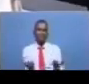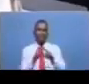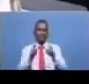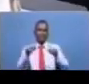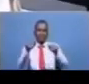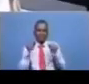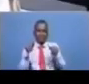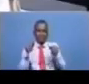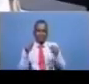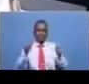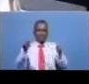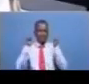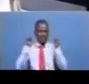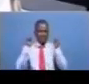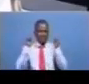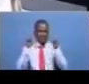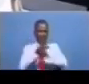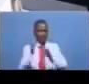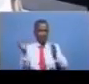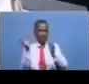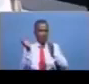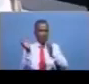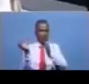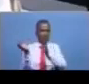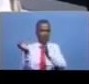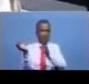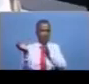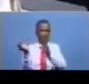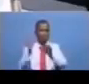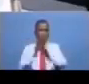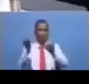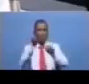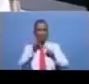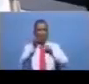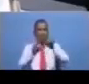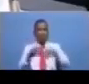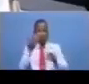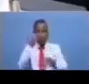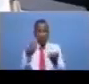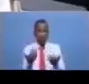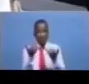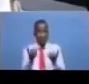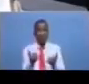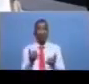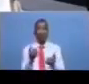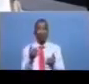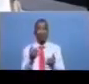refusing that would deny the petition of fair hearing. What else do we need to prove before the court will know that